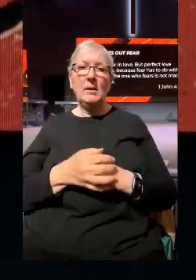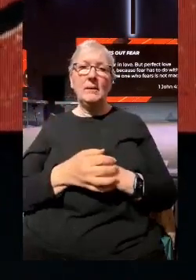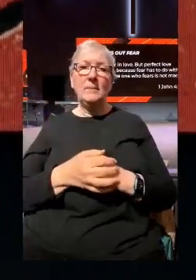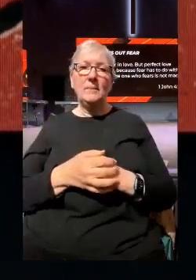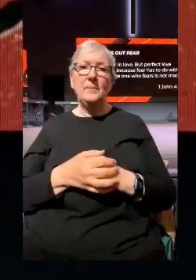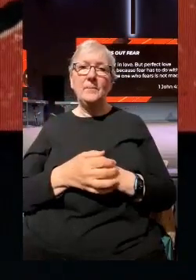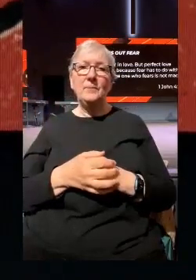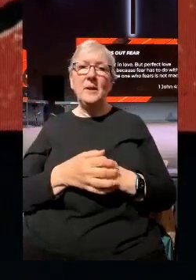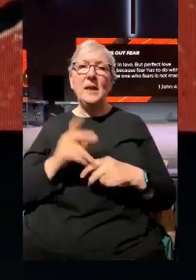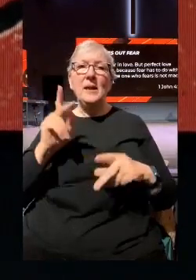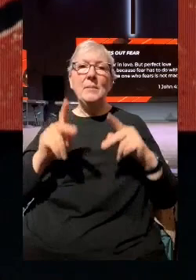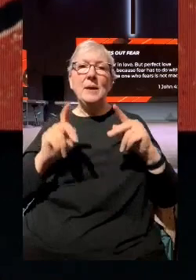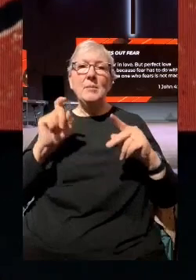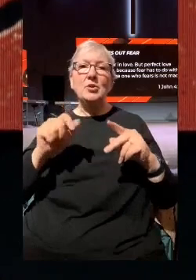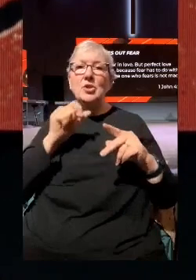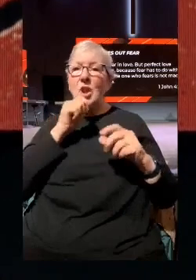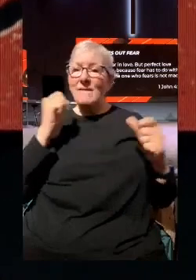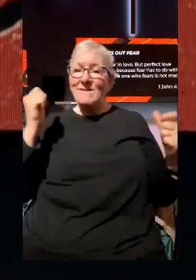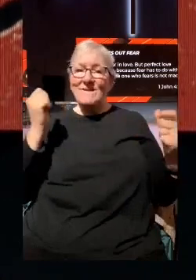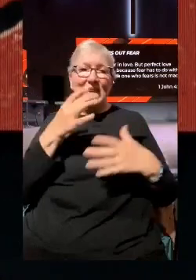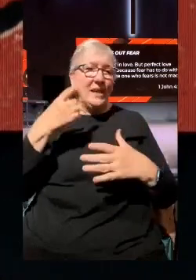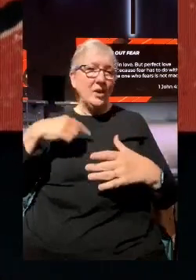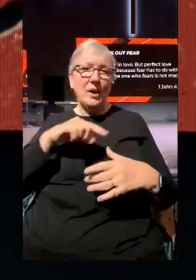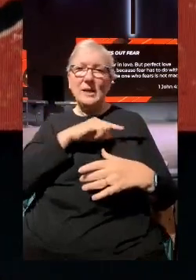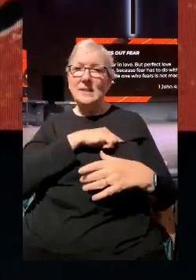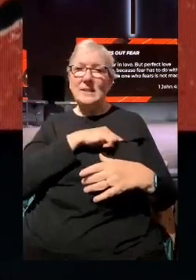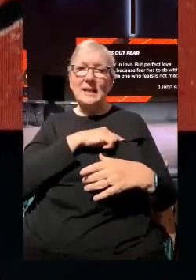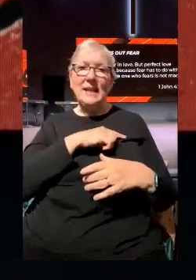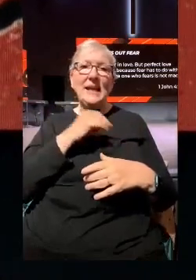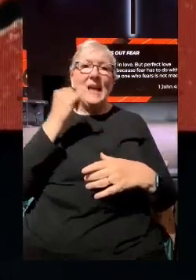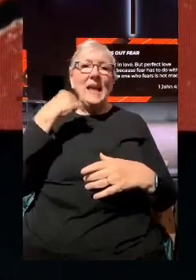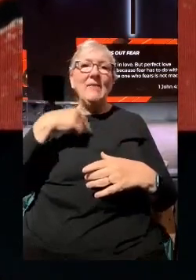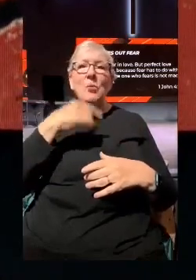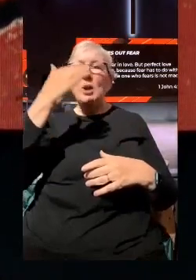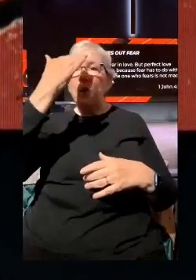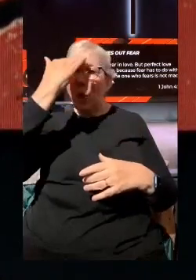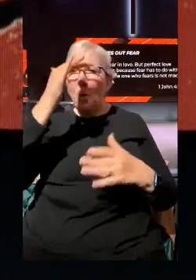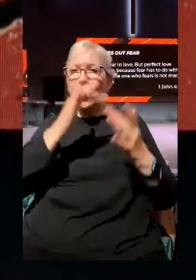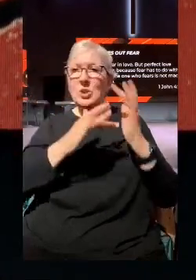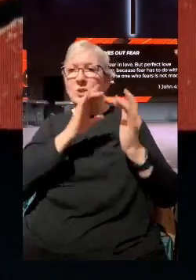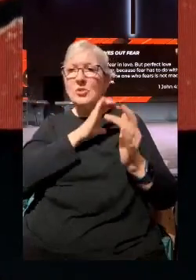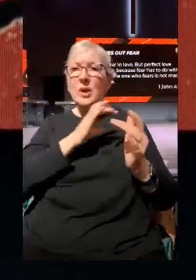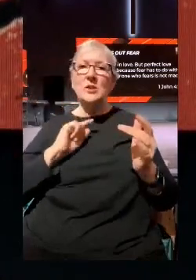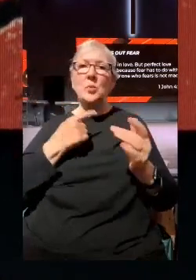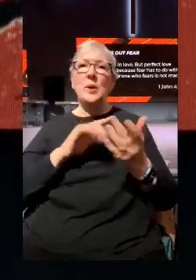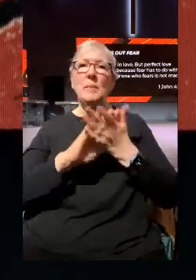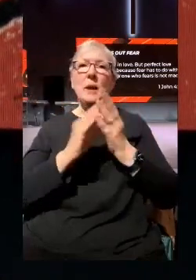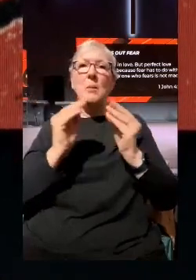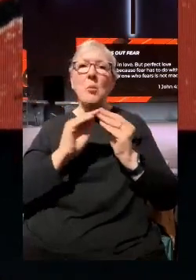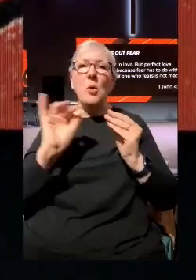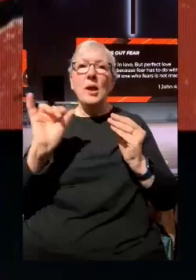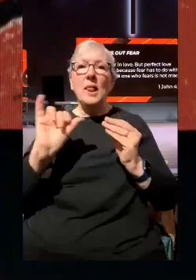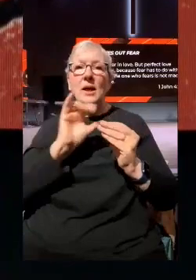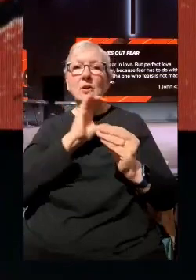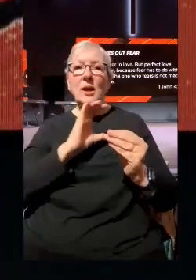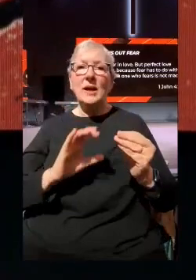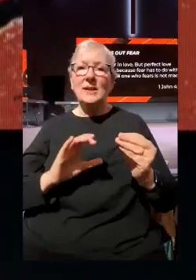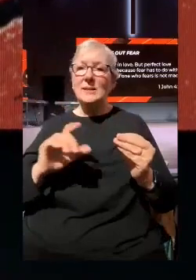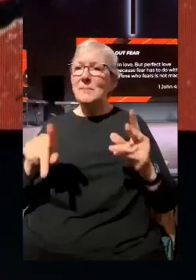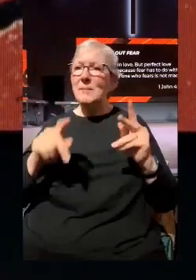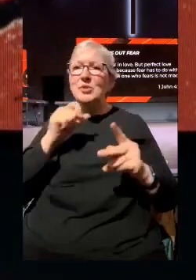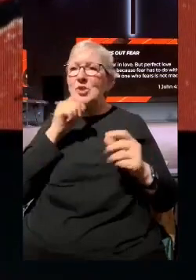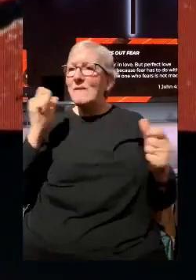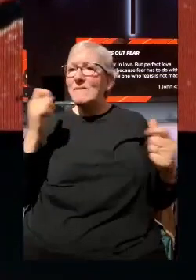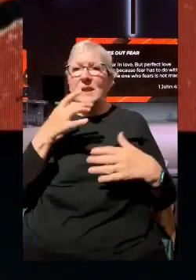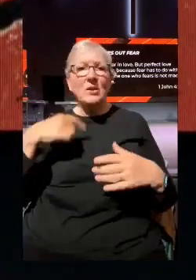People should not fear us. If we know Jesus Christ and we are becoming more like Christ, they should not fear us.